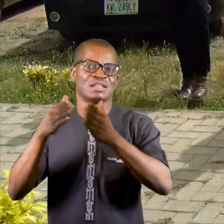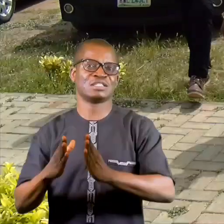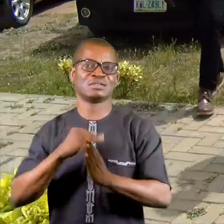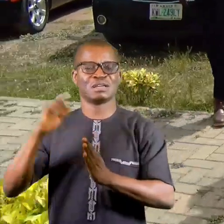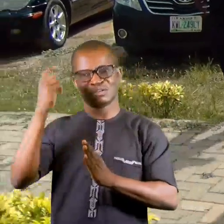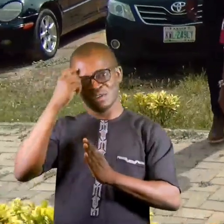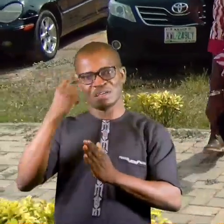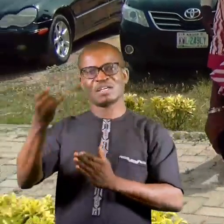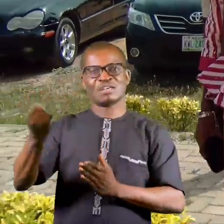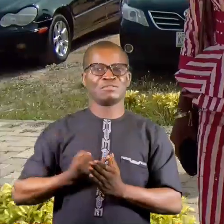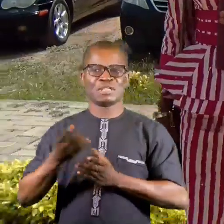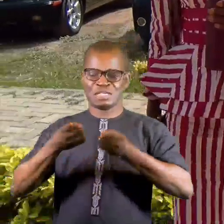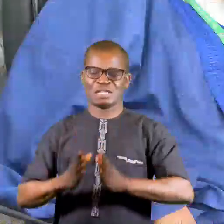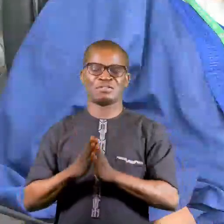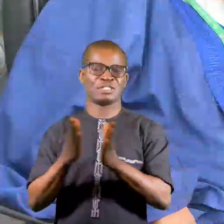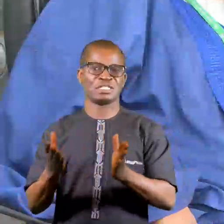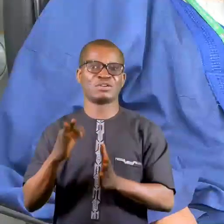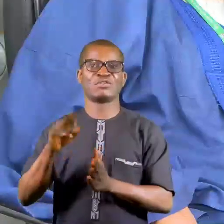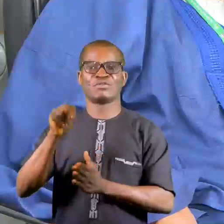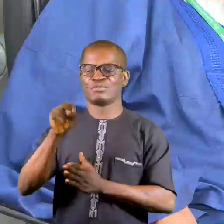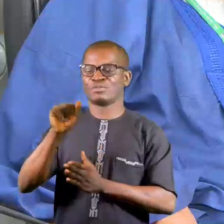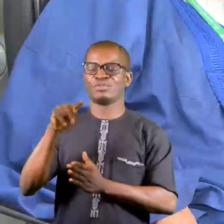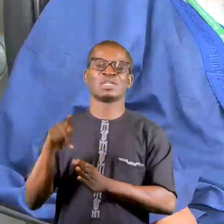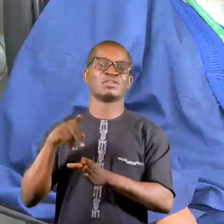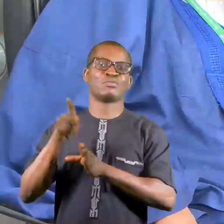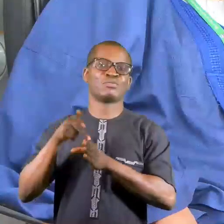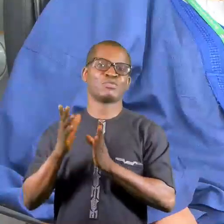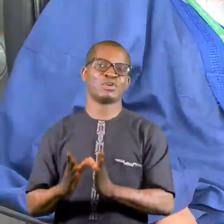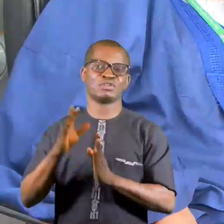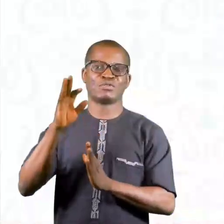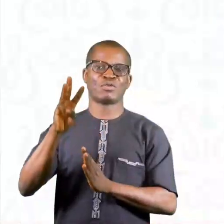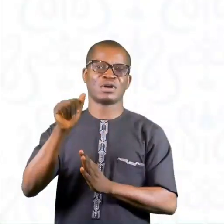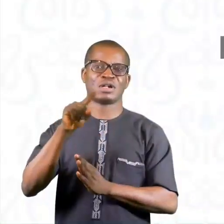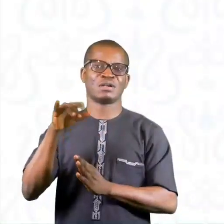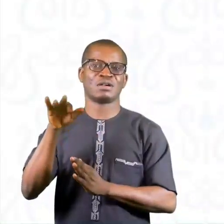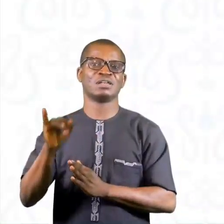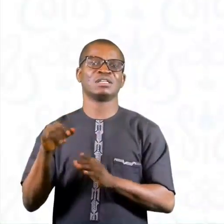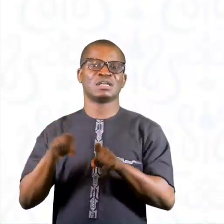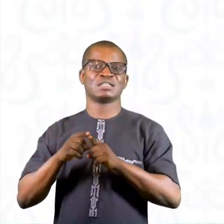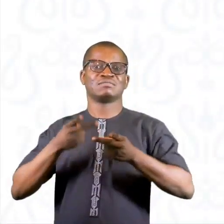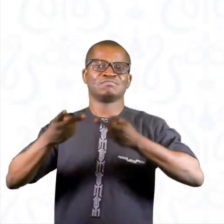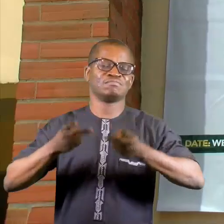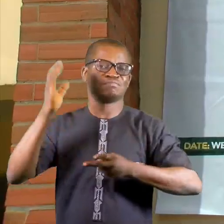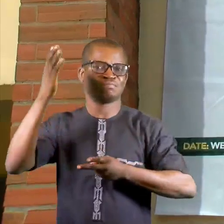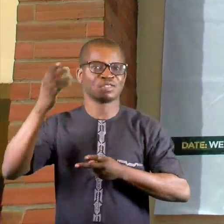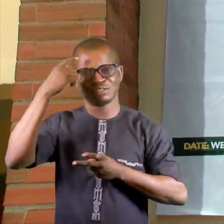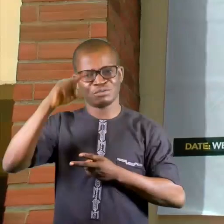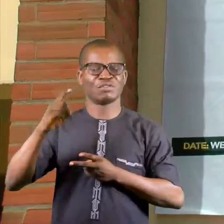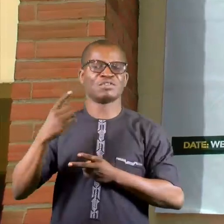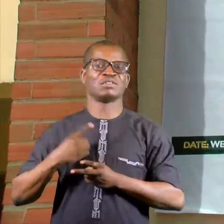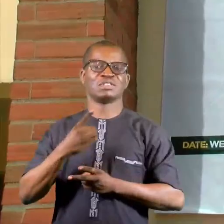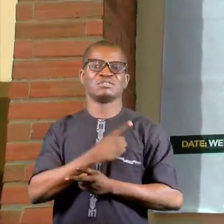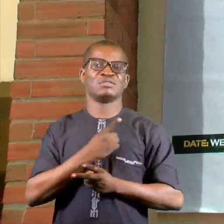Leadership, recently invited the Director General of NAPTIP, Professor Fatima Waziri Azi, as a guest lecturer for its 6th